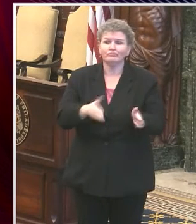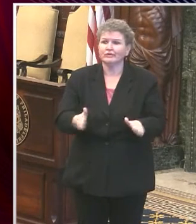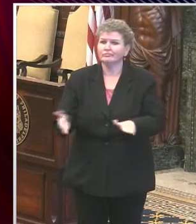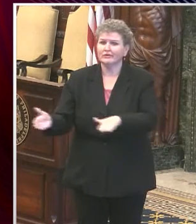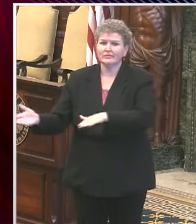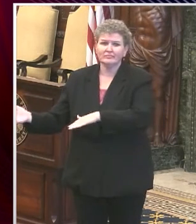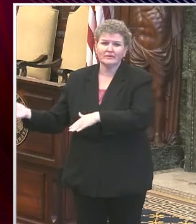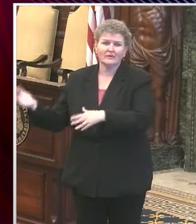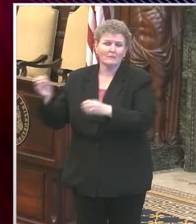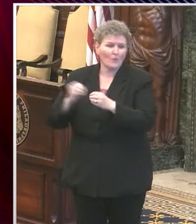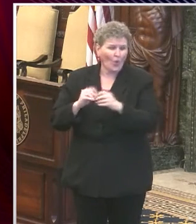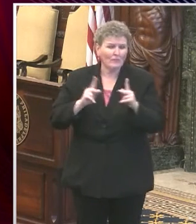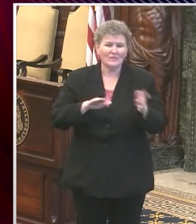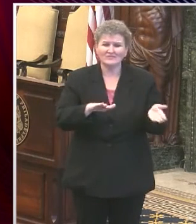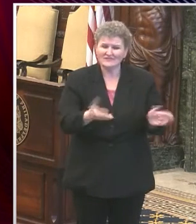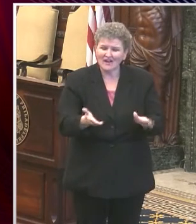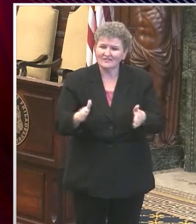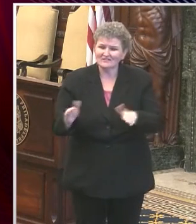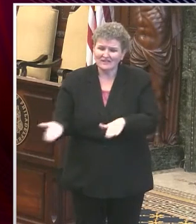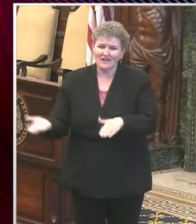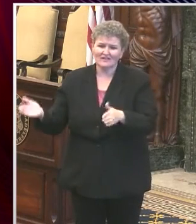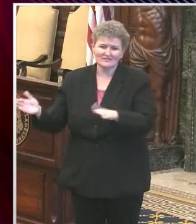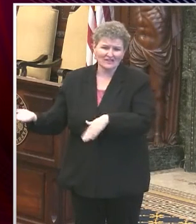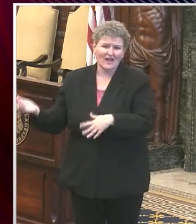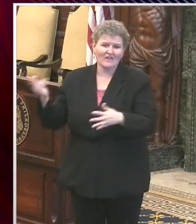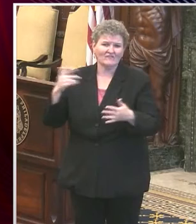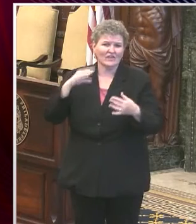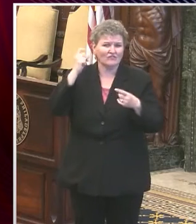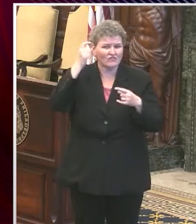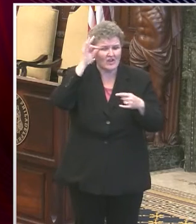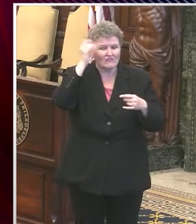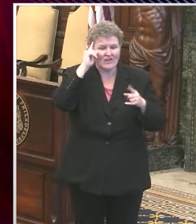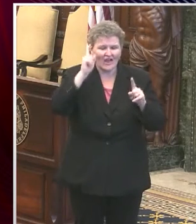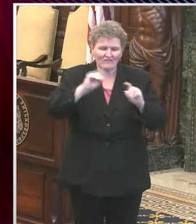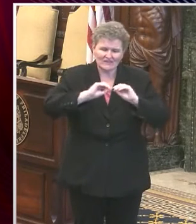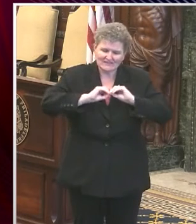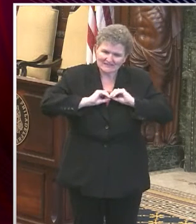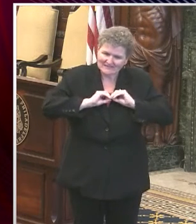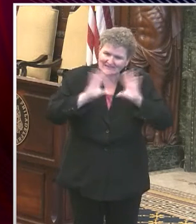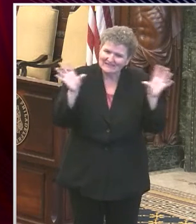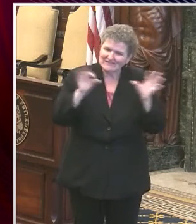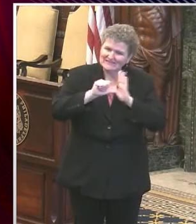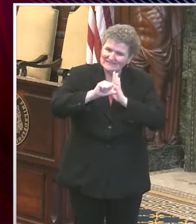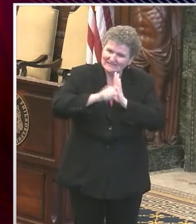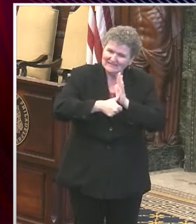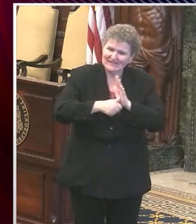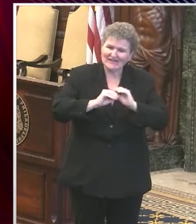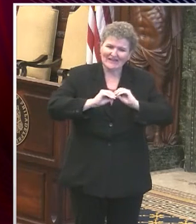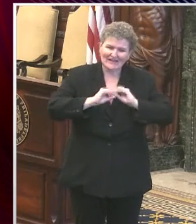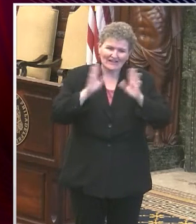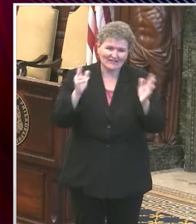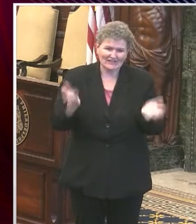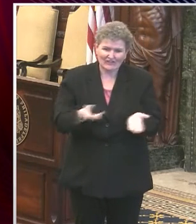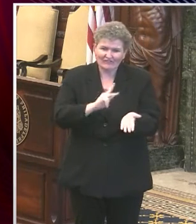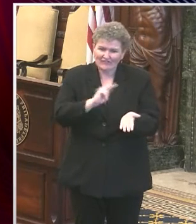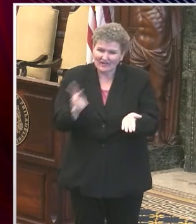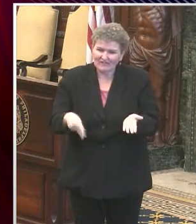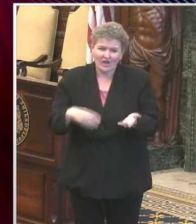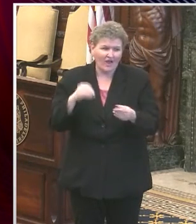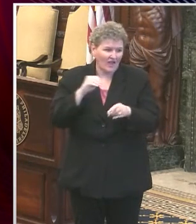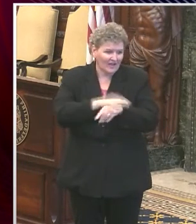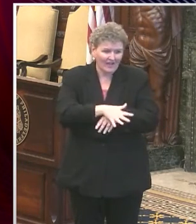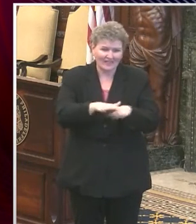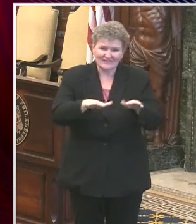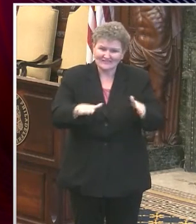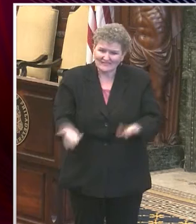right now, it needs to be clear that the federal government needs to be clear that the epidemic is still with us, that the epidemic is still deadly, and that there are steps that we can and